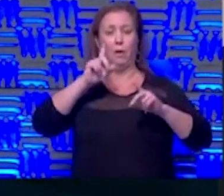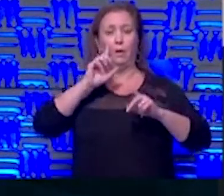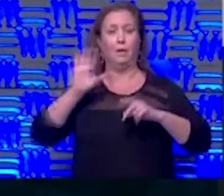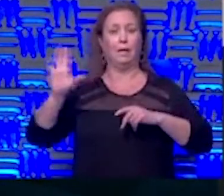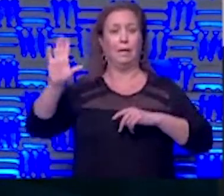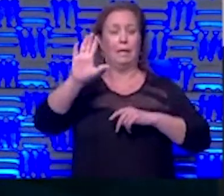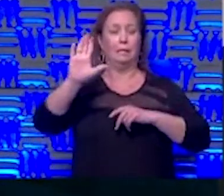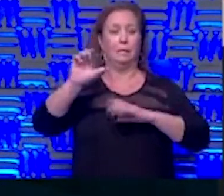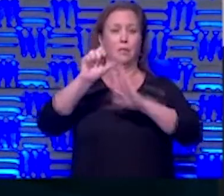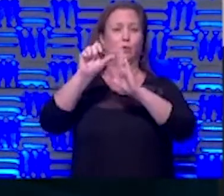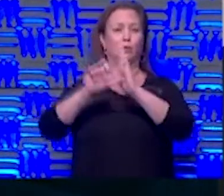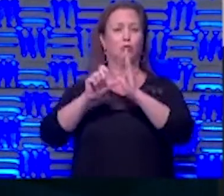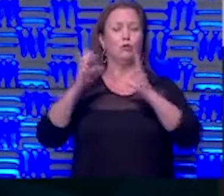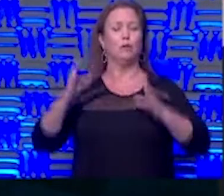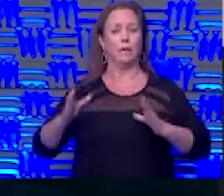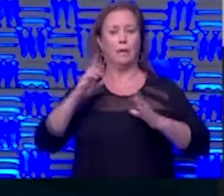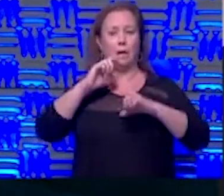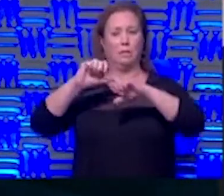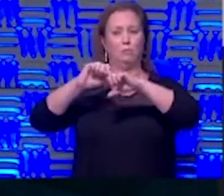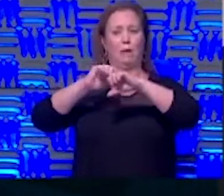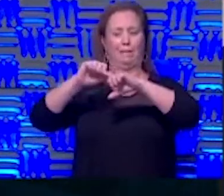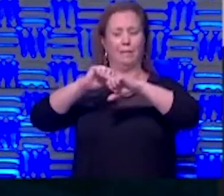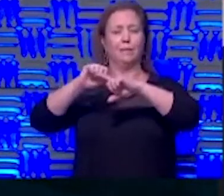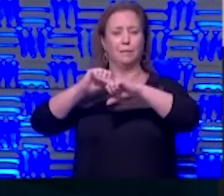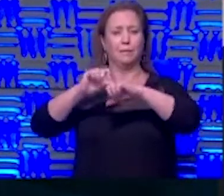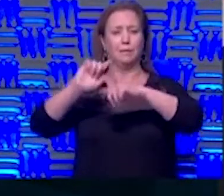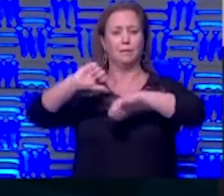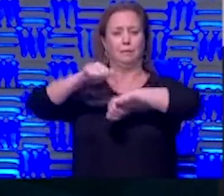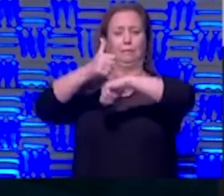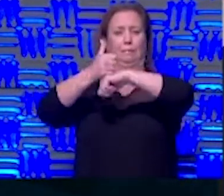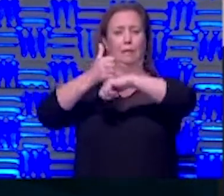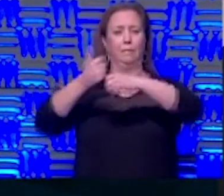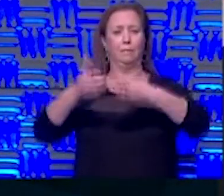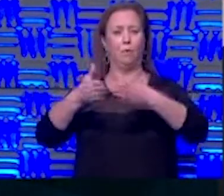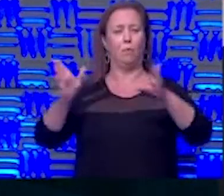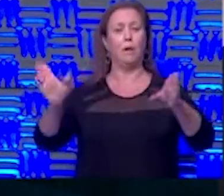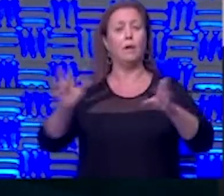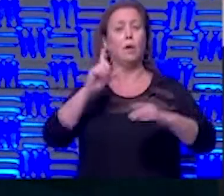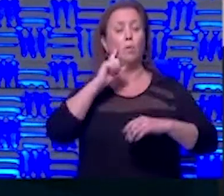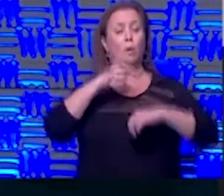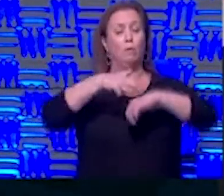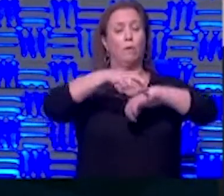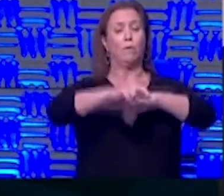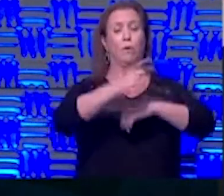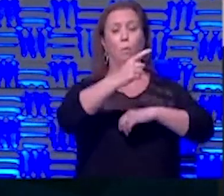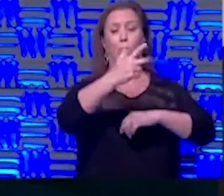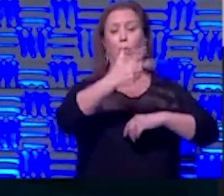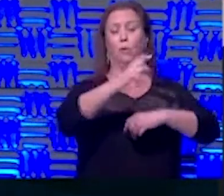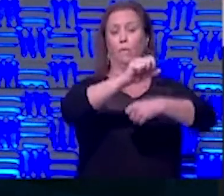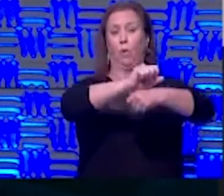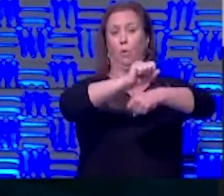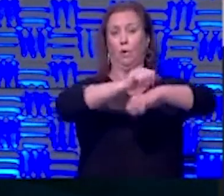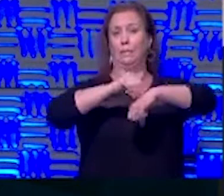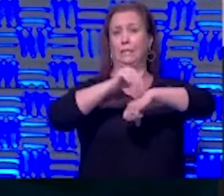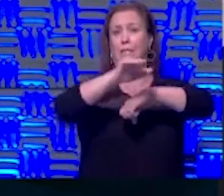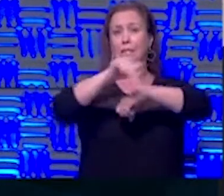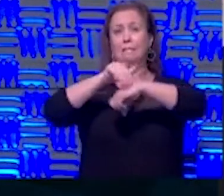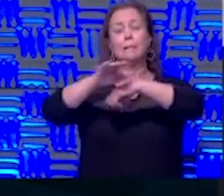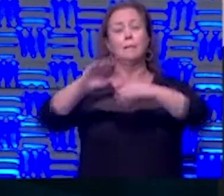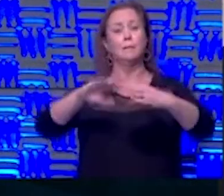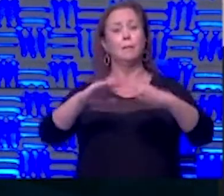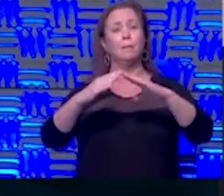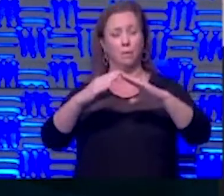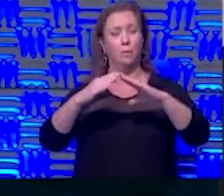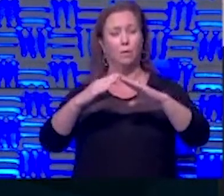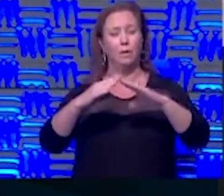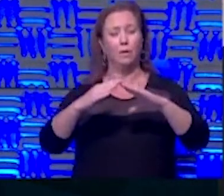practice restarted. We refer a lot of care to the community. About a third of the work we do goes out to the community.